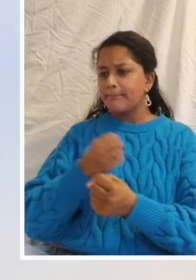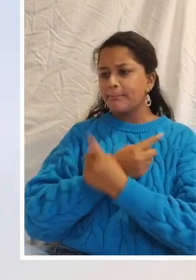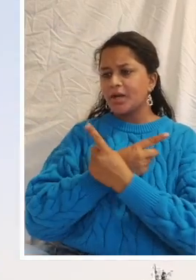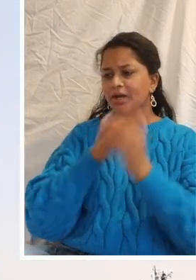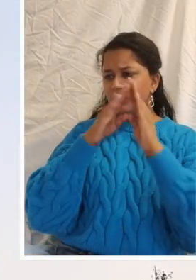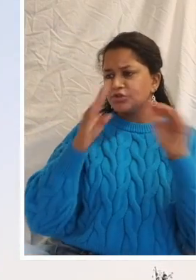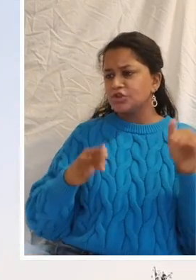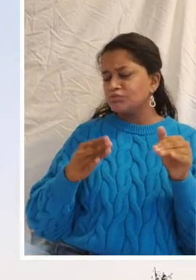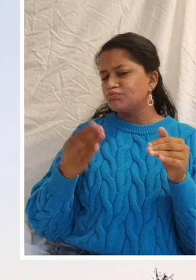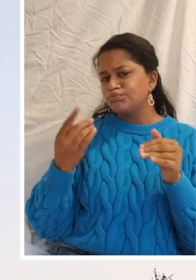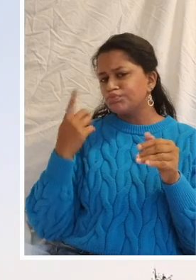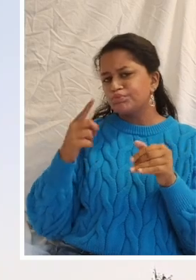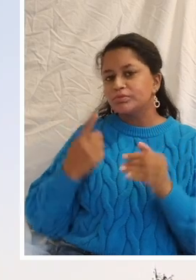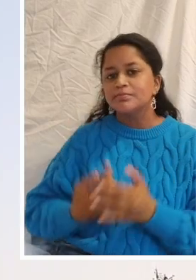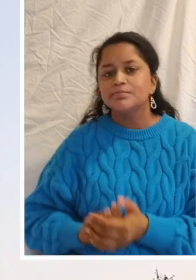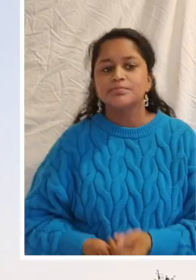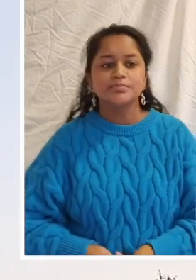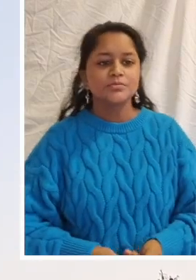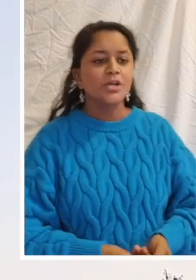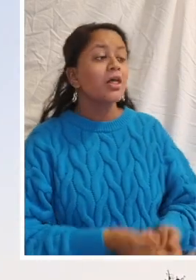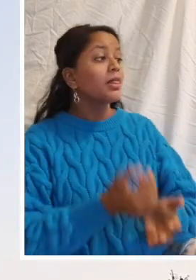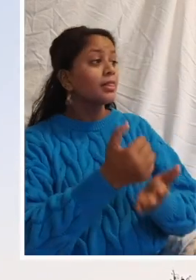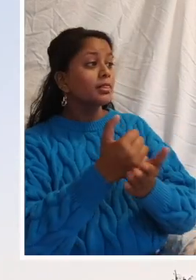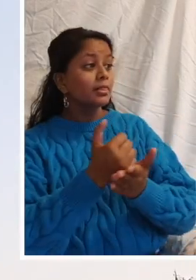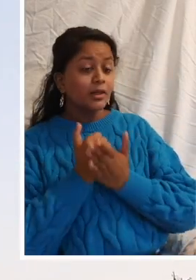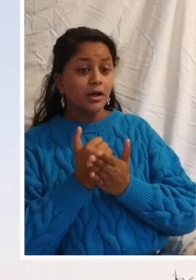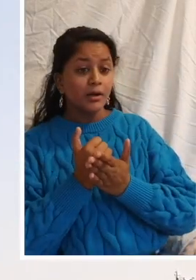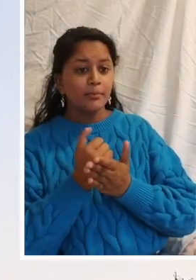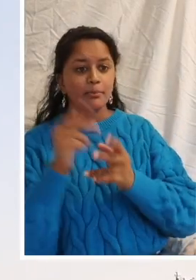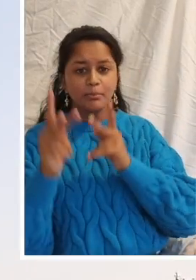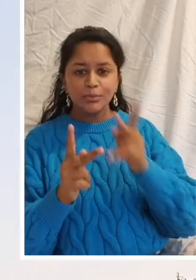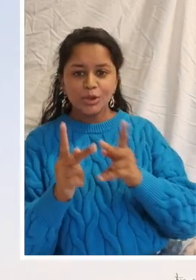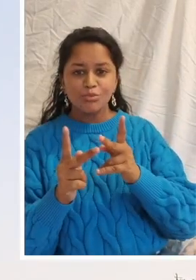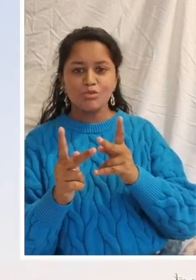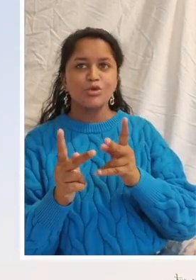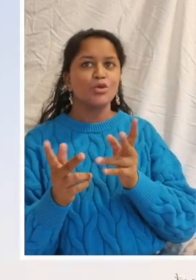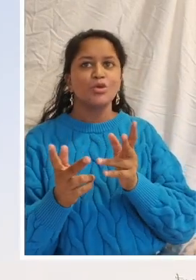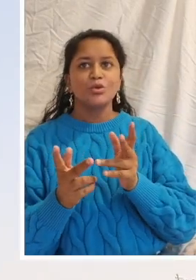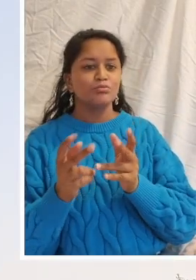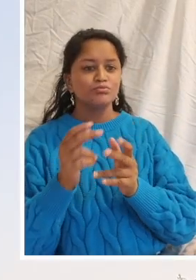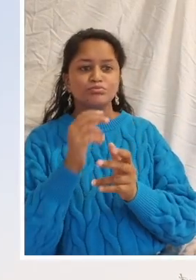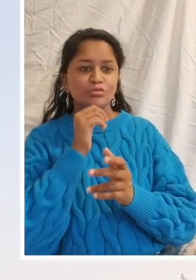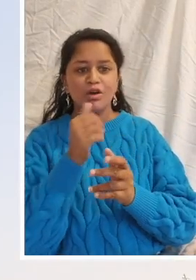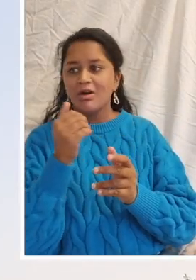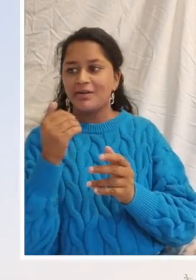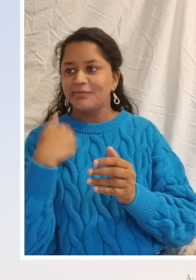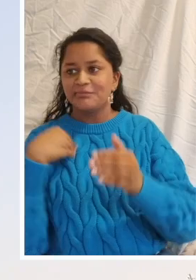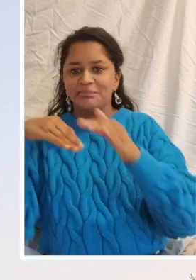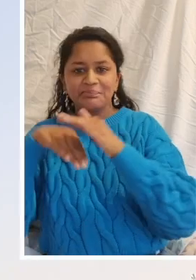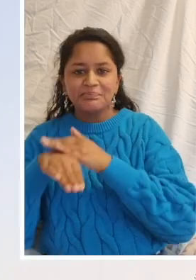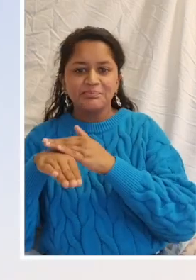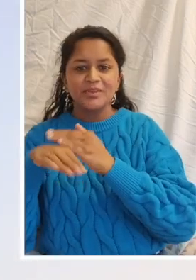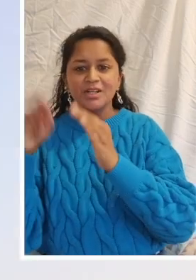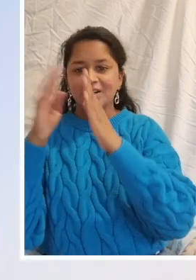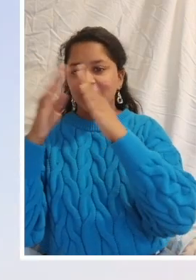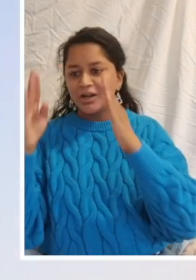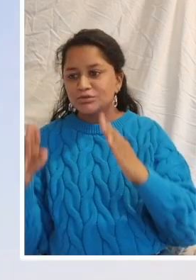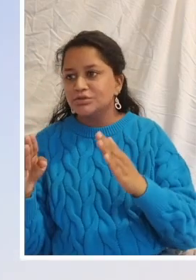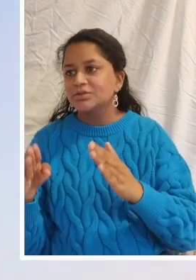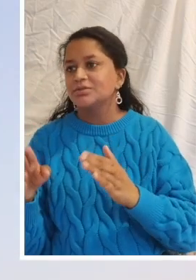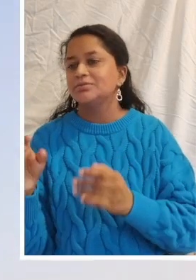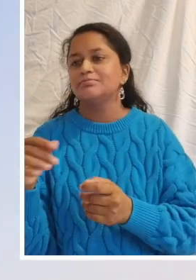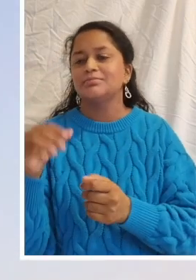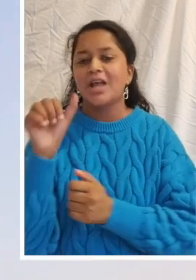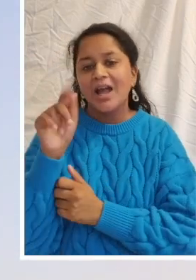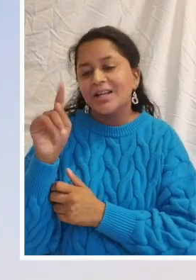future. So, what is the benefit of the bat houses? So the bat houses are actually to help